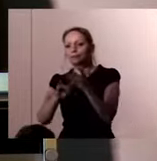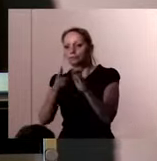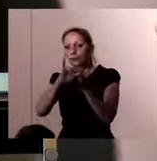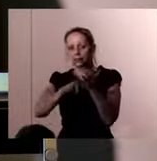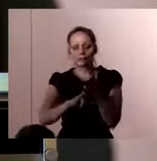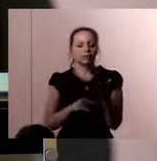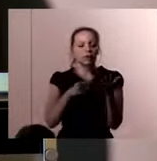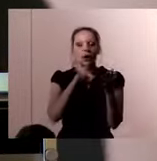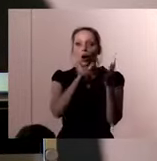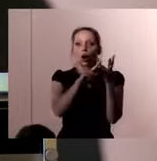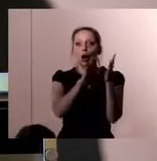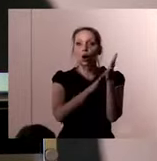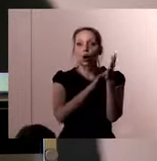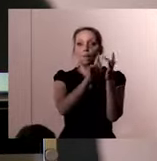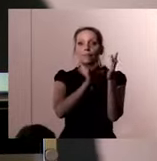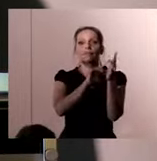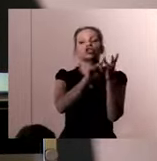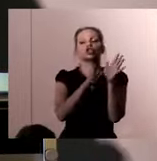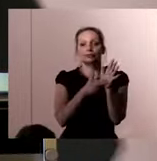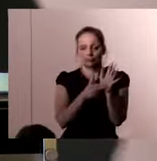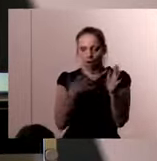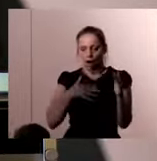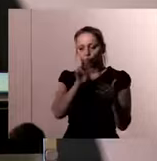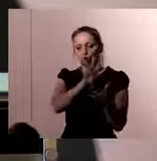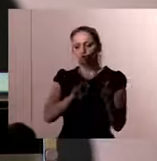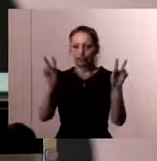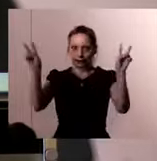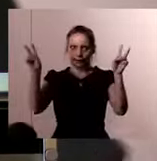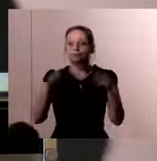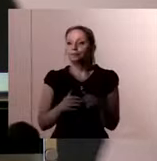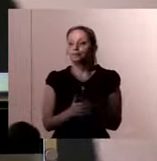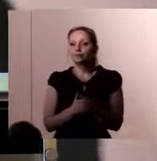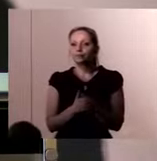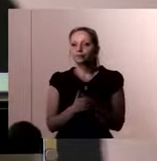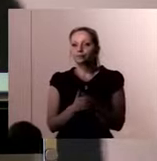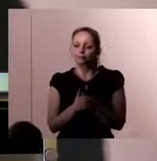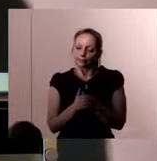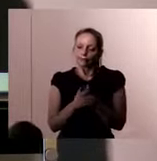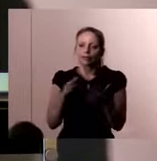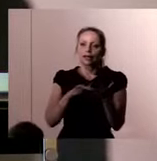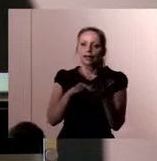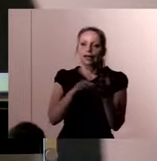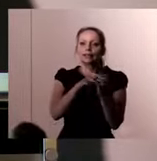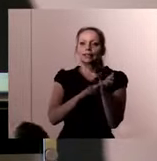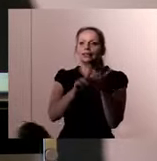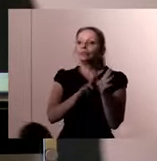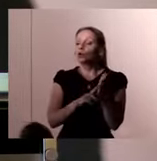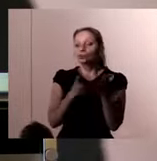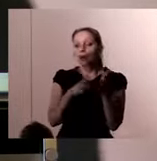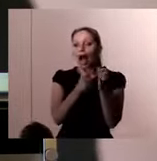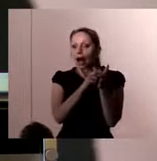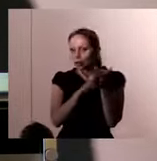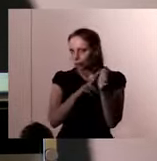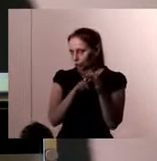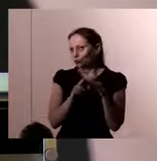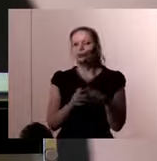There are lies of omission. I want to read to you just a small quote from a fairly typical article that is celebrating the choices